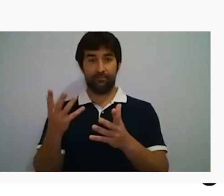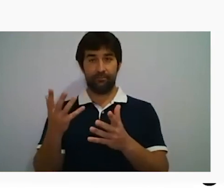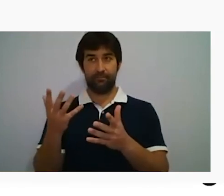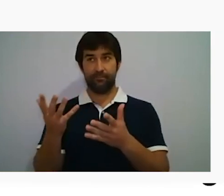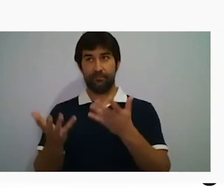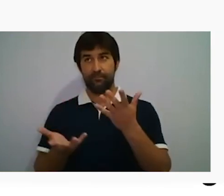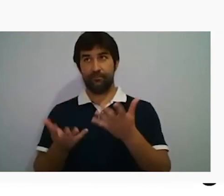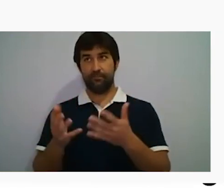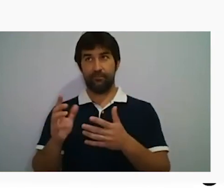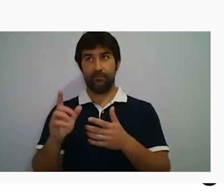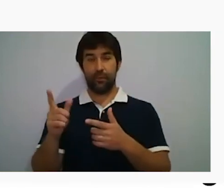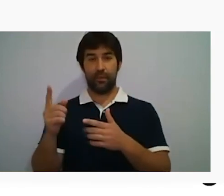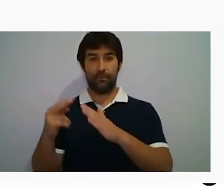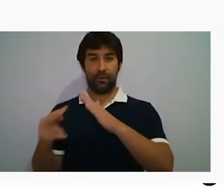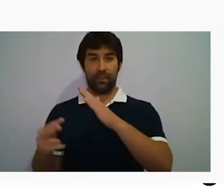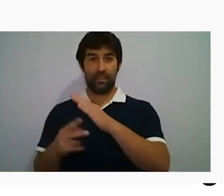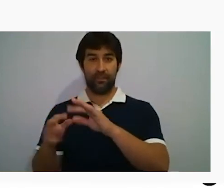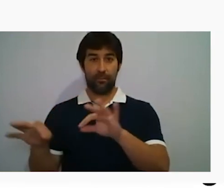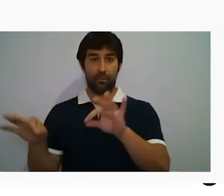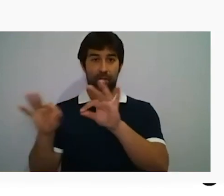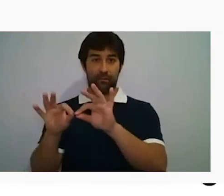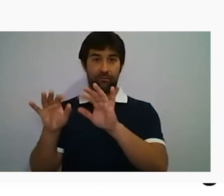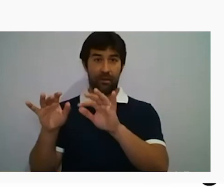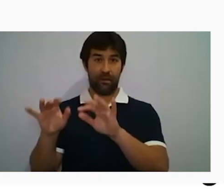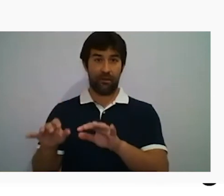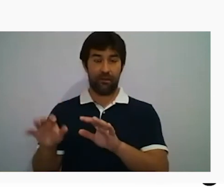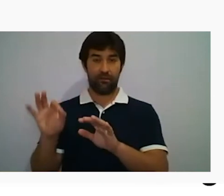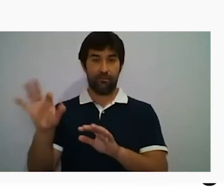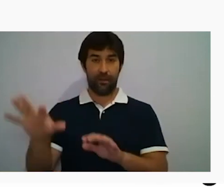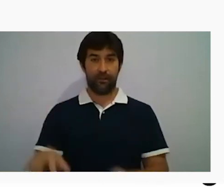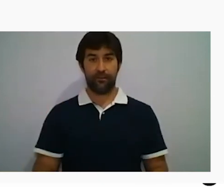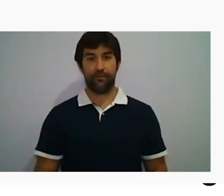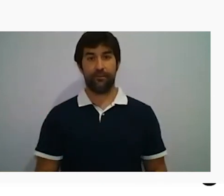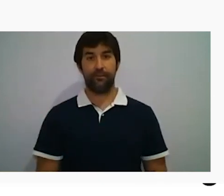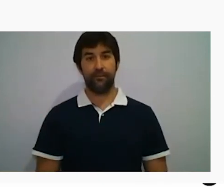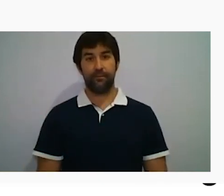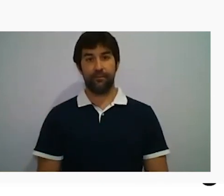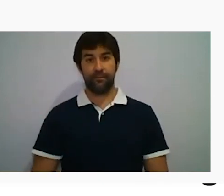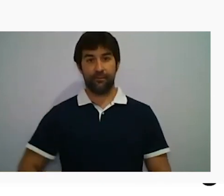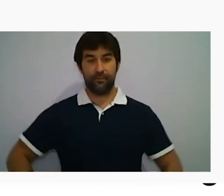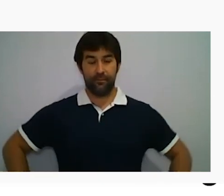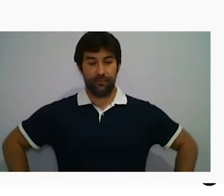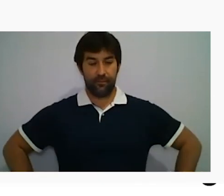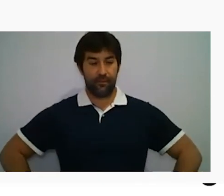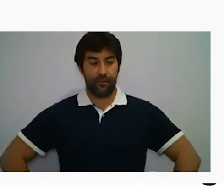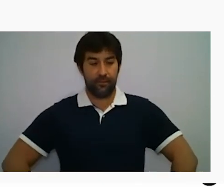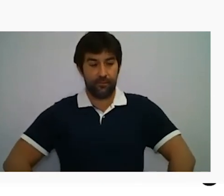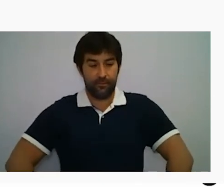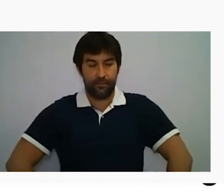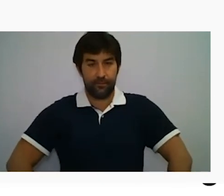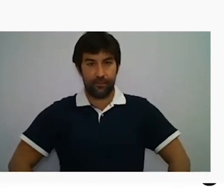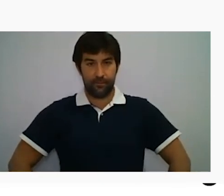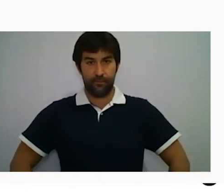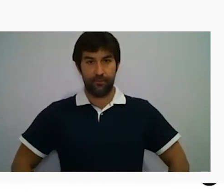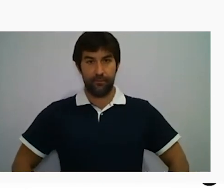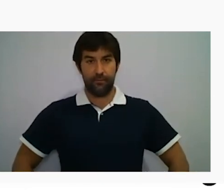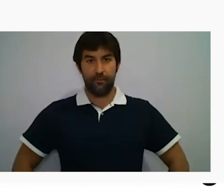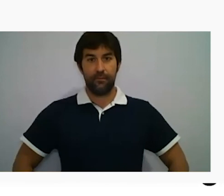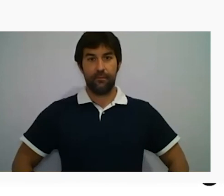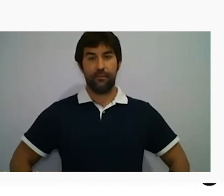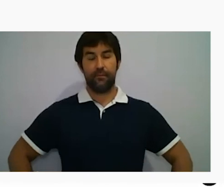which also could use additional mobility options and additional opportunities to get to the employment